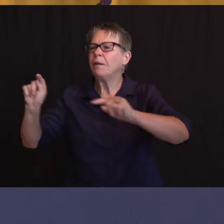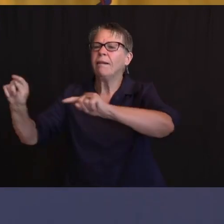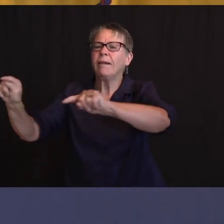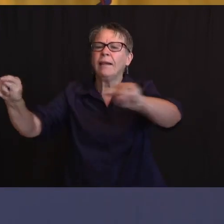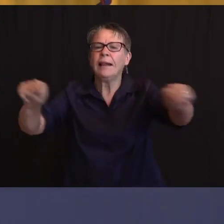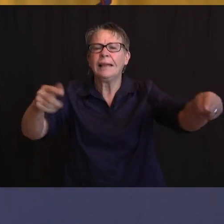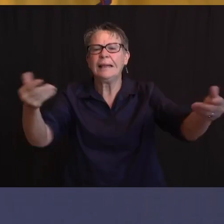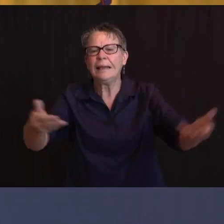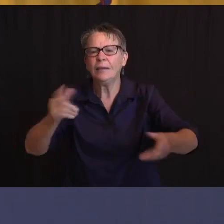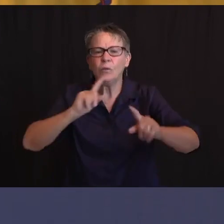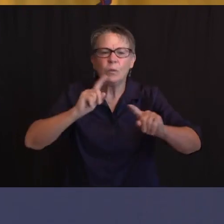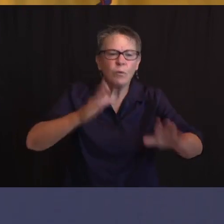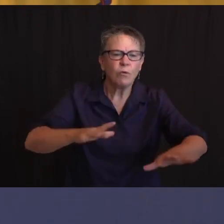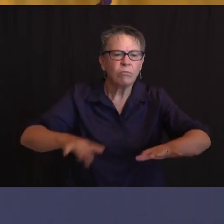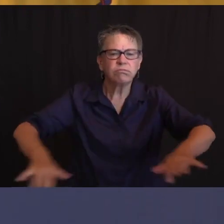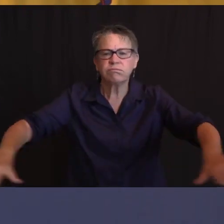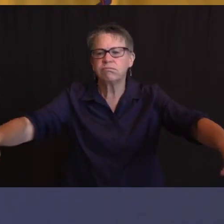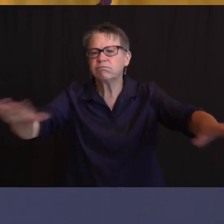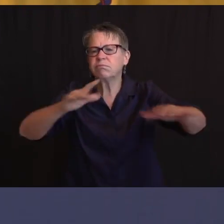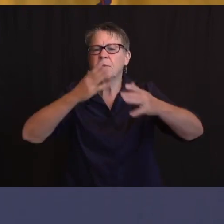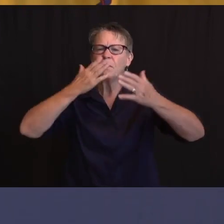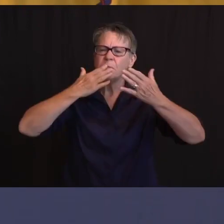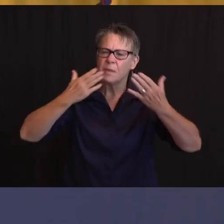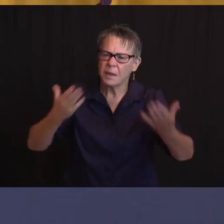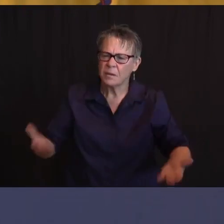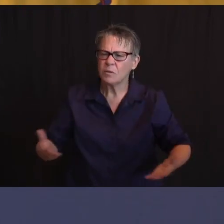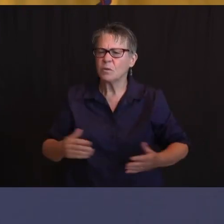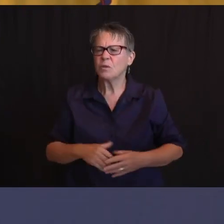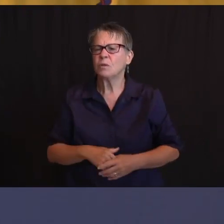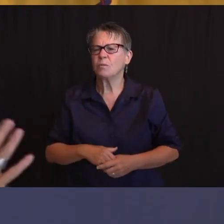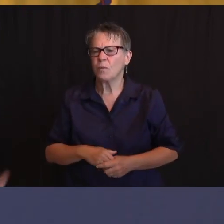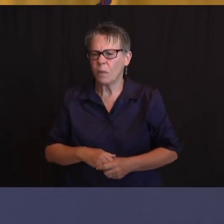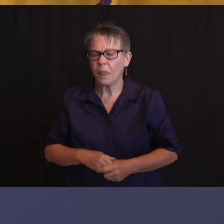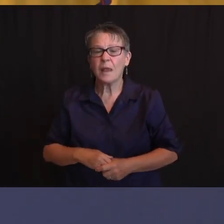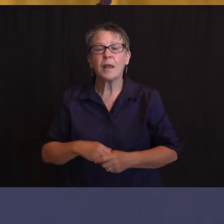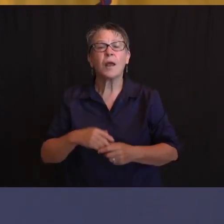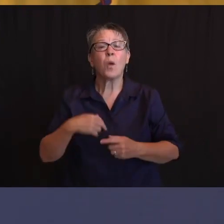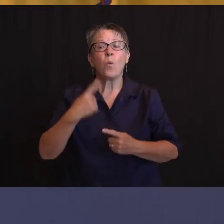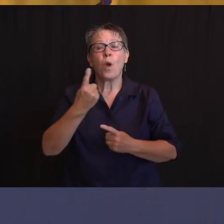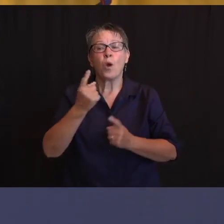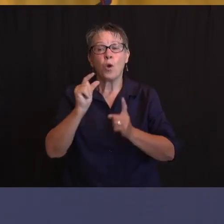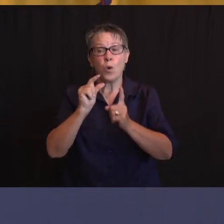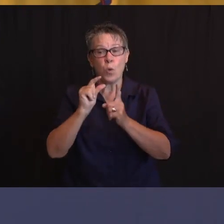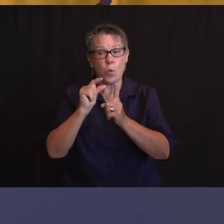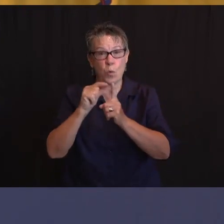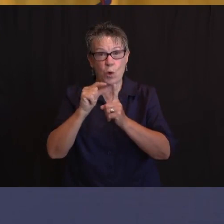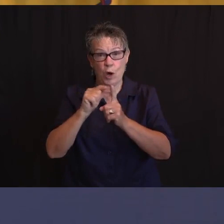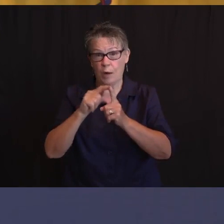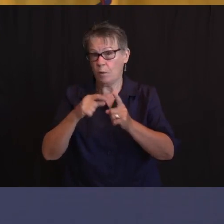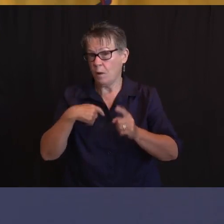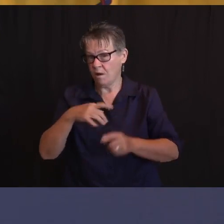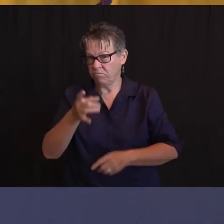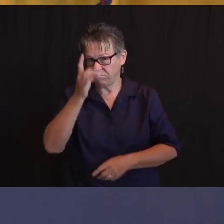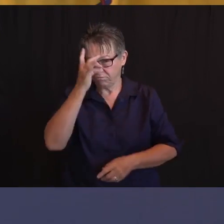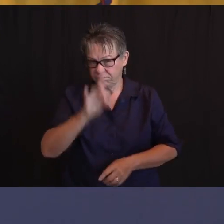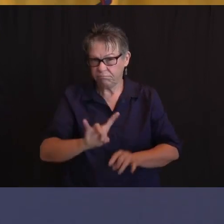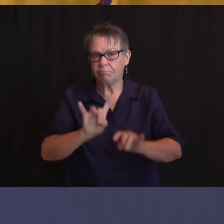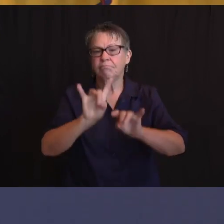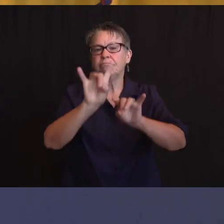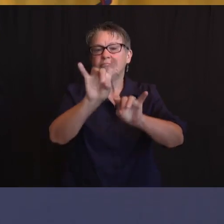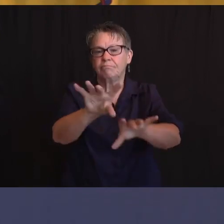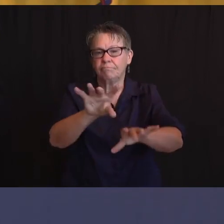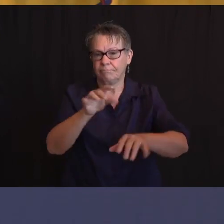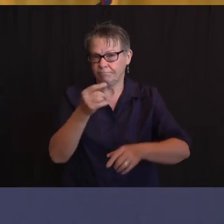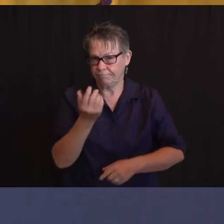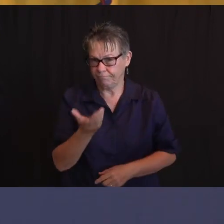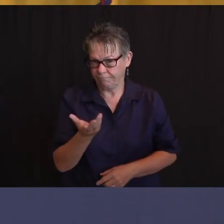to leave with is the weekend. It should be a good one. Knock on wood. Please be safe. So I don't mean just